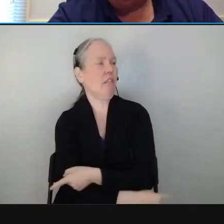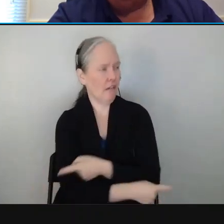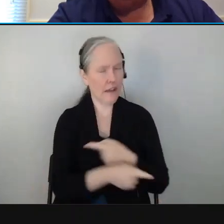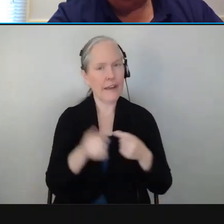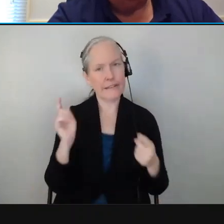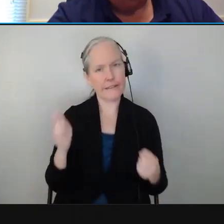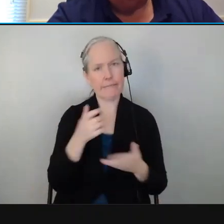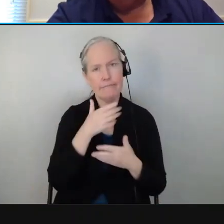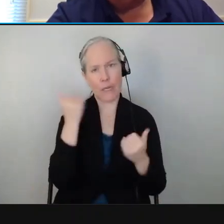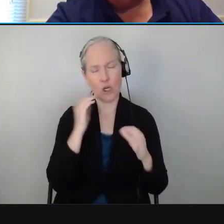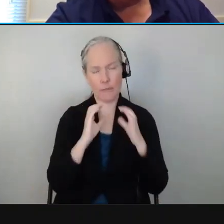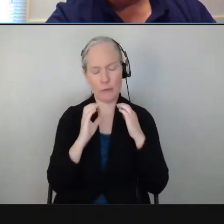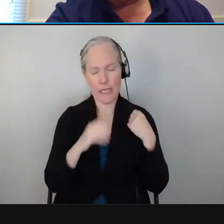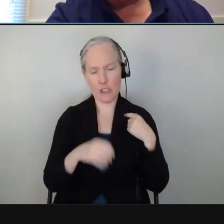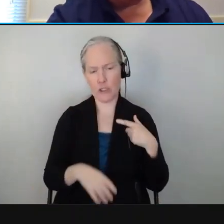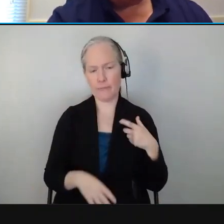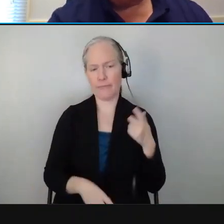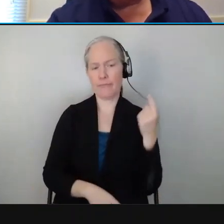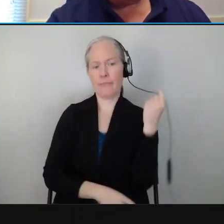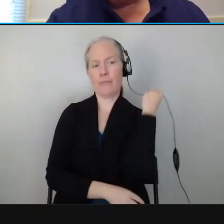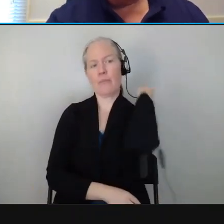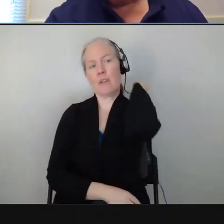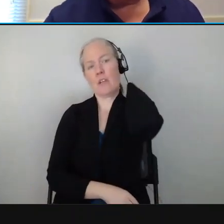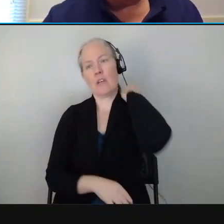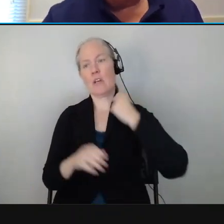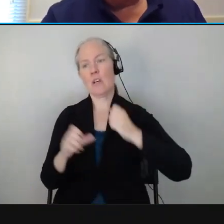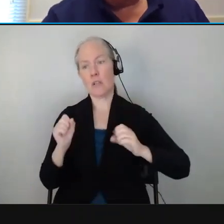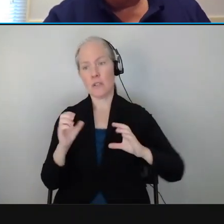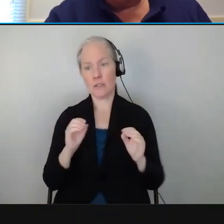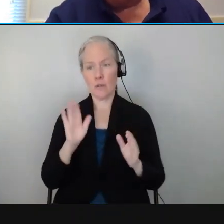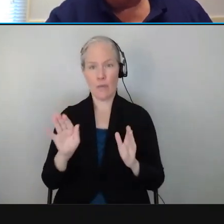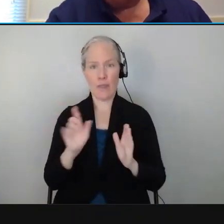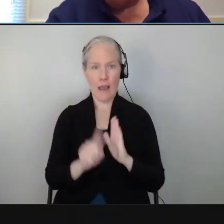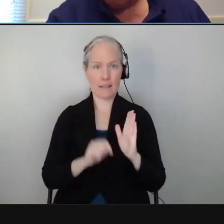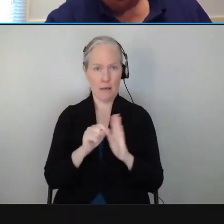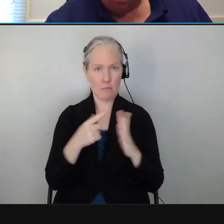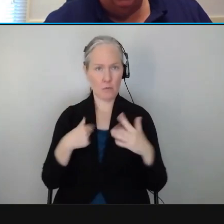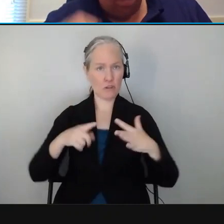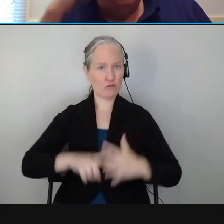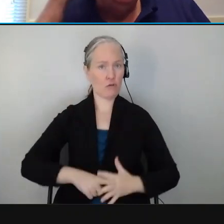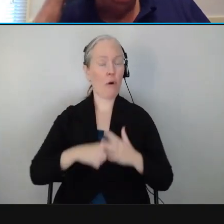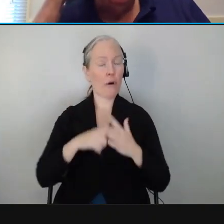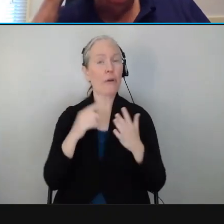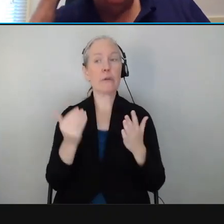And we started on a journey at that point in time that is still going on.